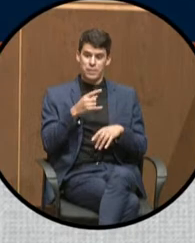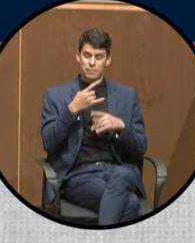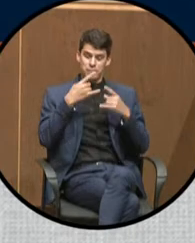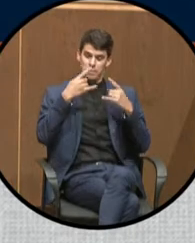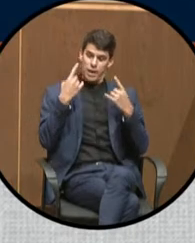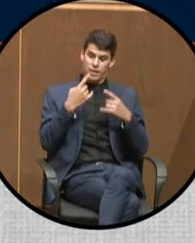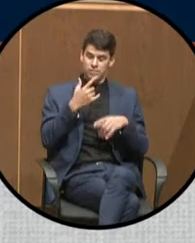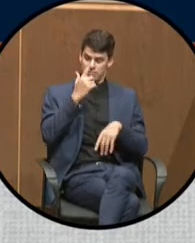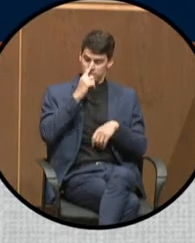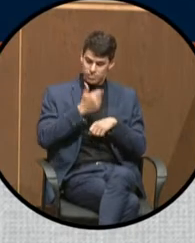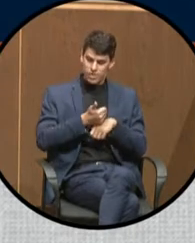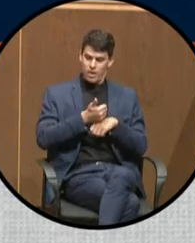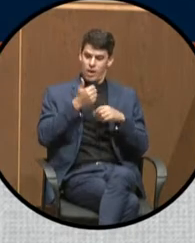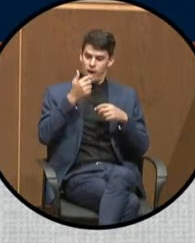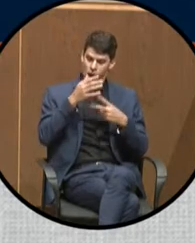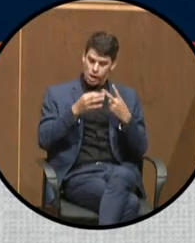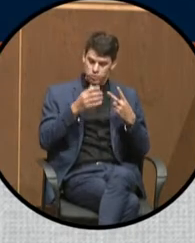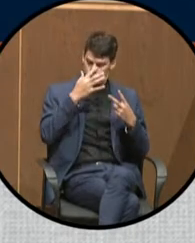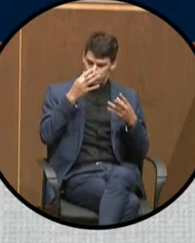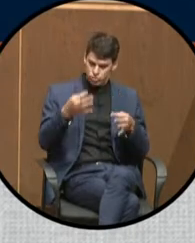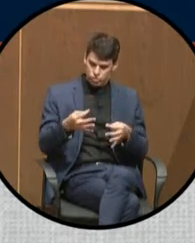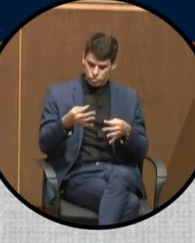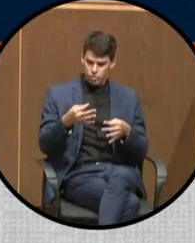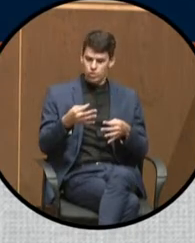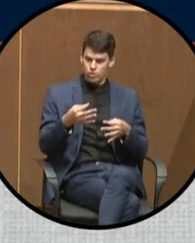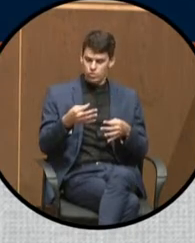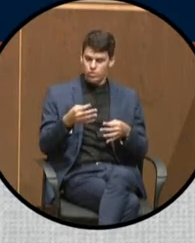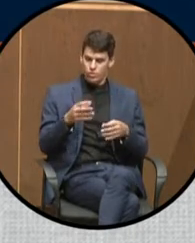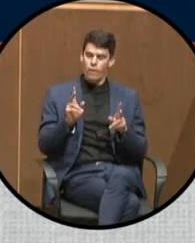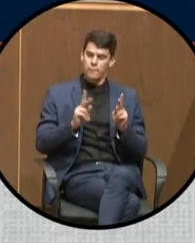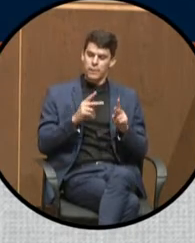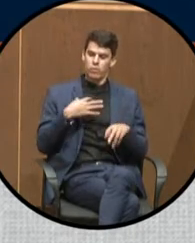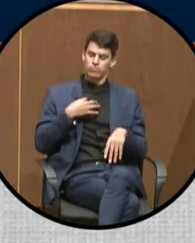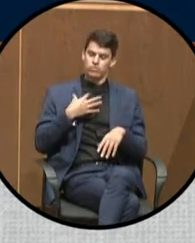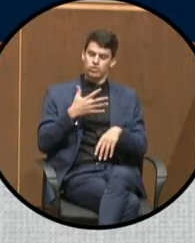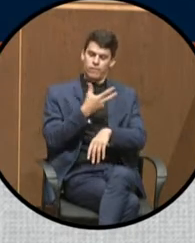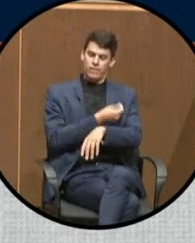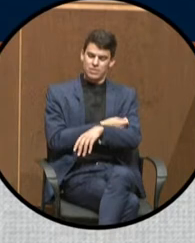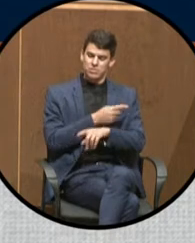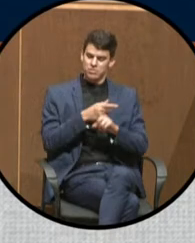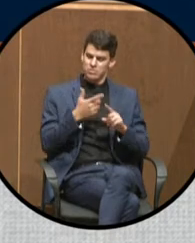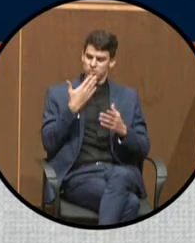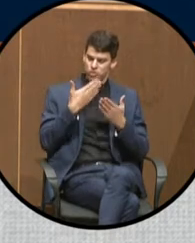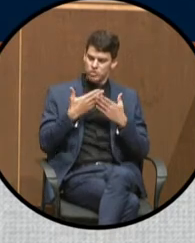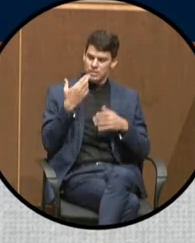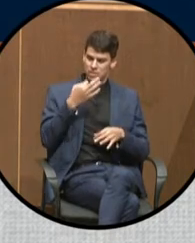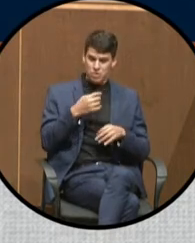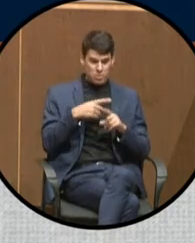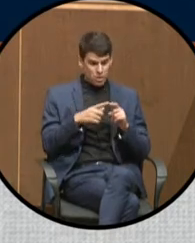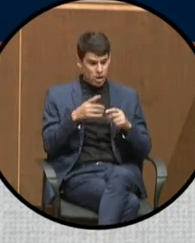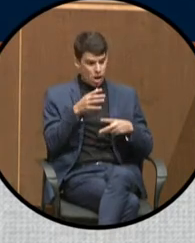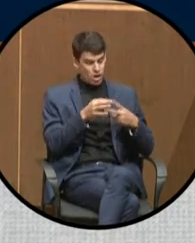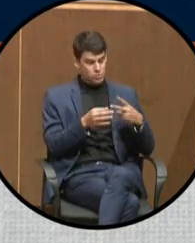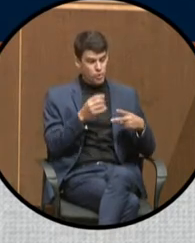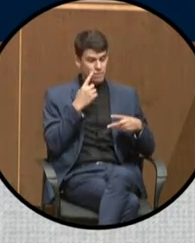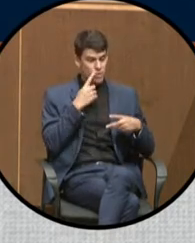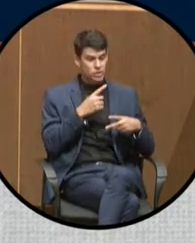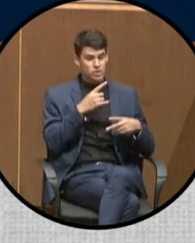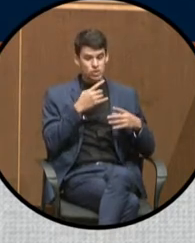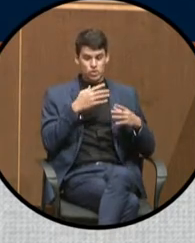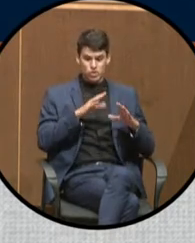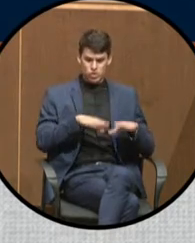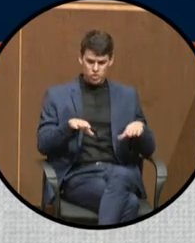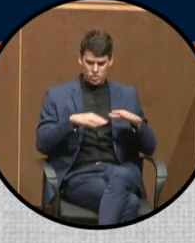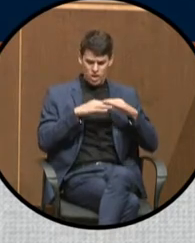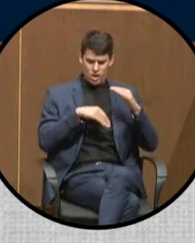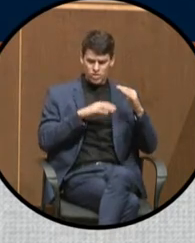optional for students who are eligible for the vaccine is a reasonable decision, but making masks optional for children under 12 and the